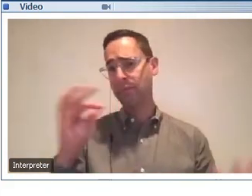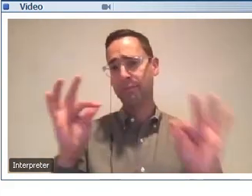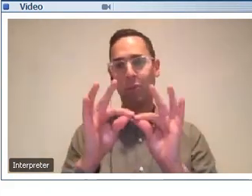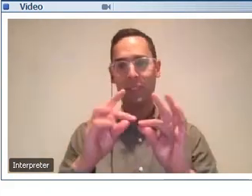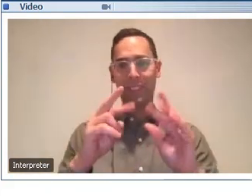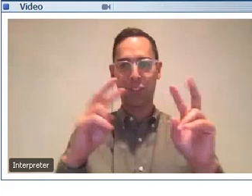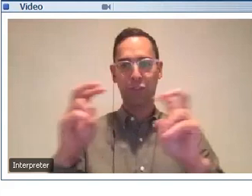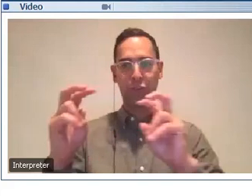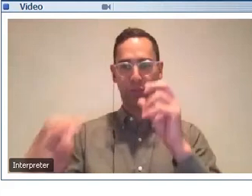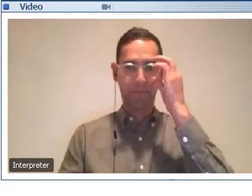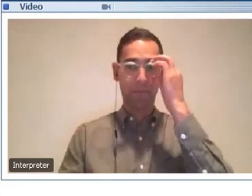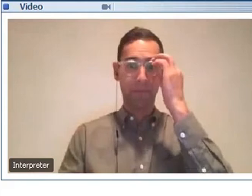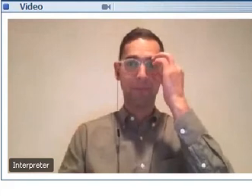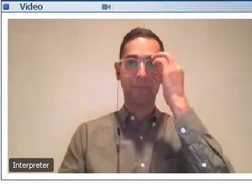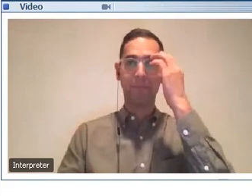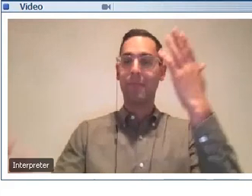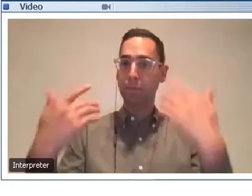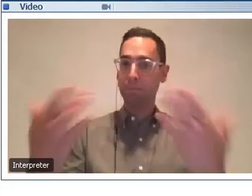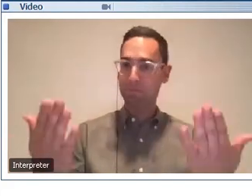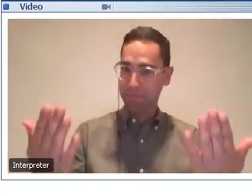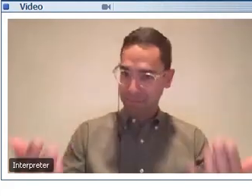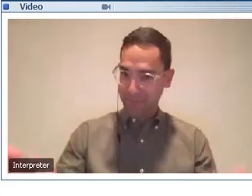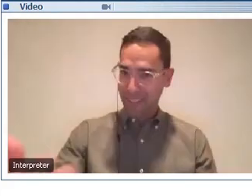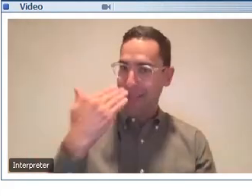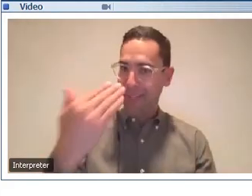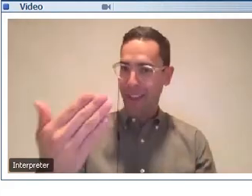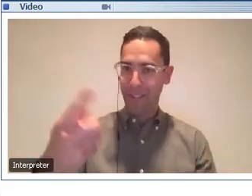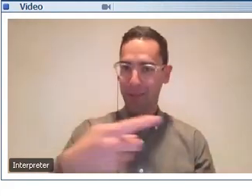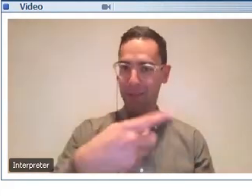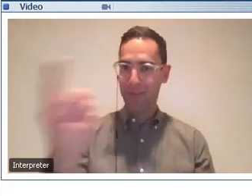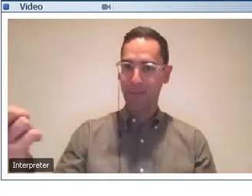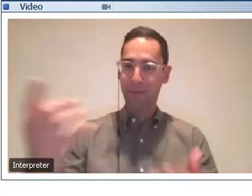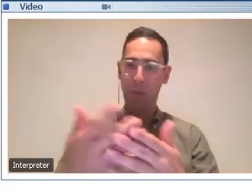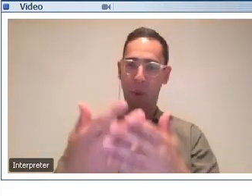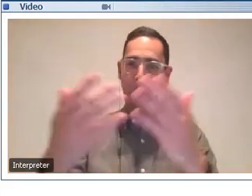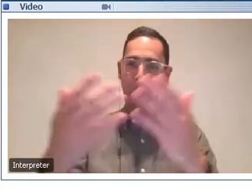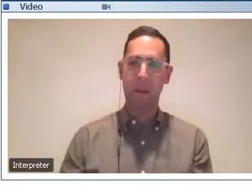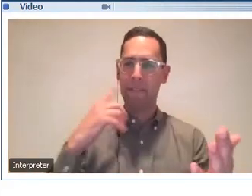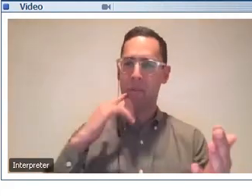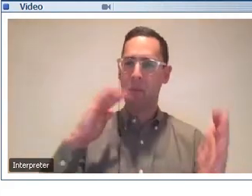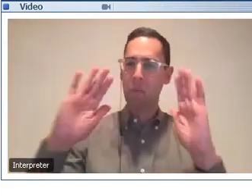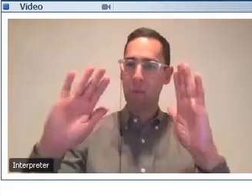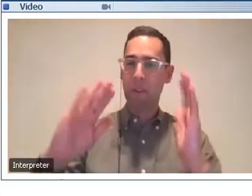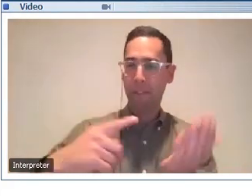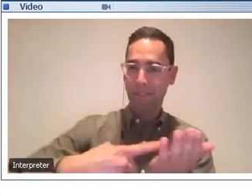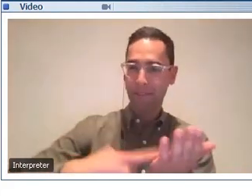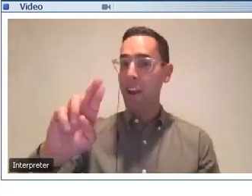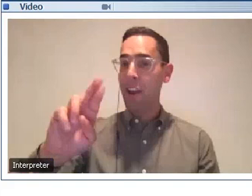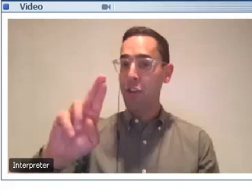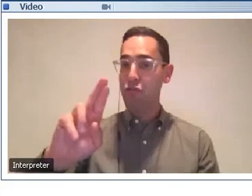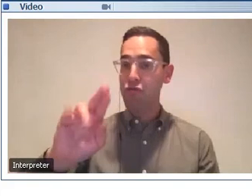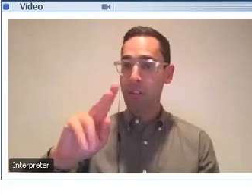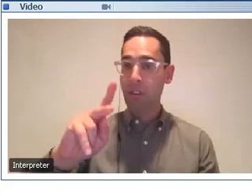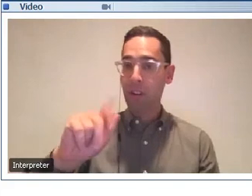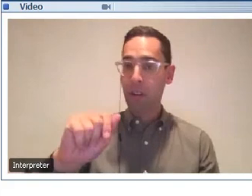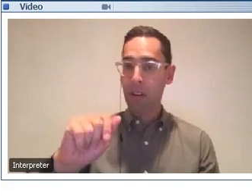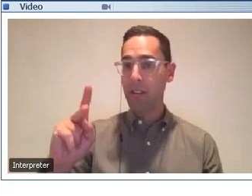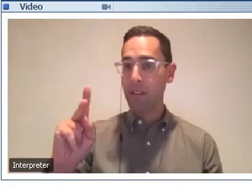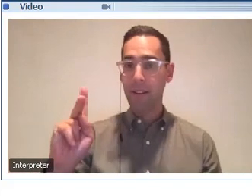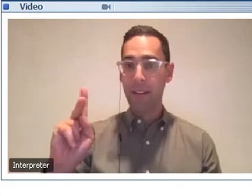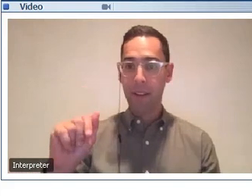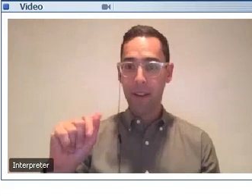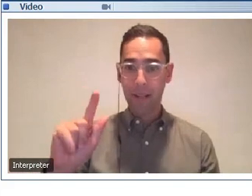So thank you all so much. This has been an amazing discussion. Thank you, Erica. Thank you, Callie. Thank you, Lauren. And thank